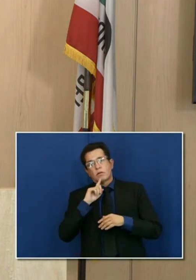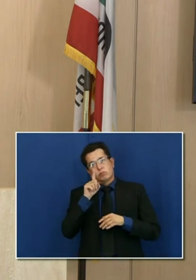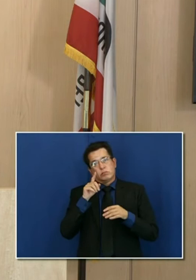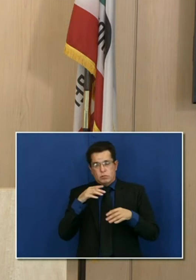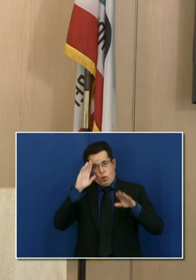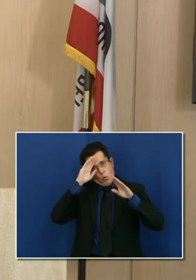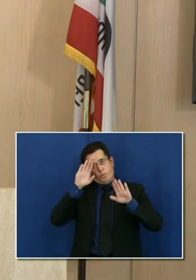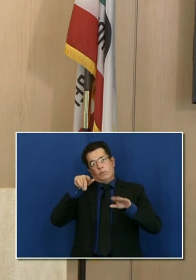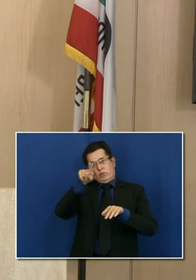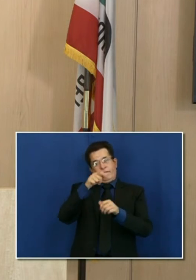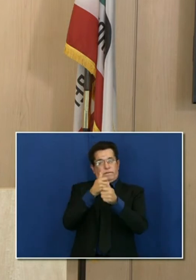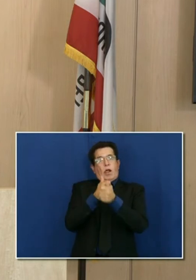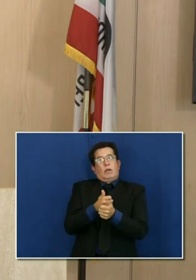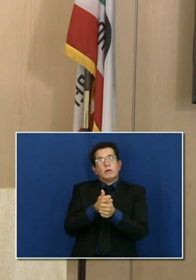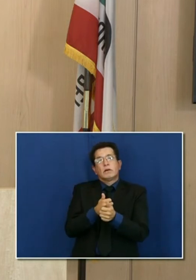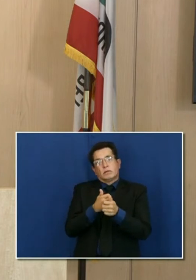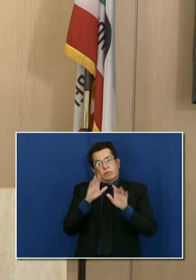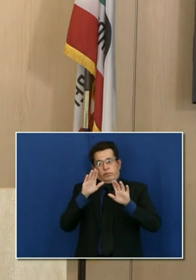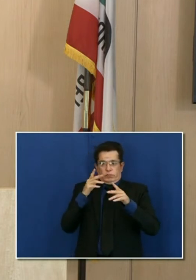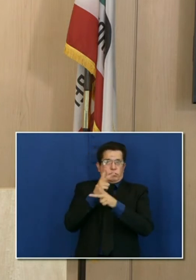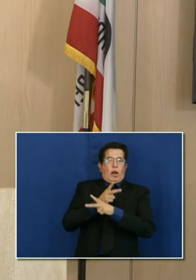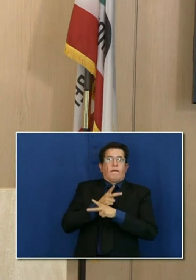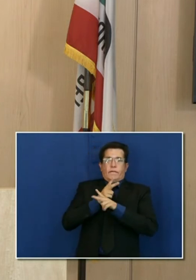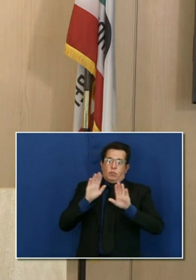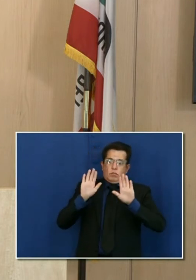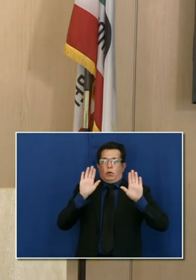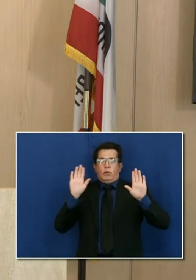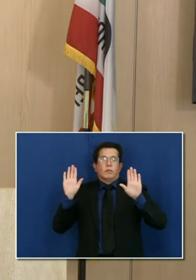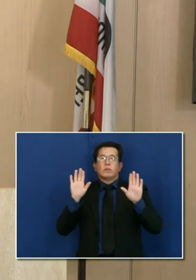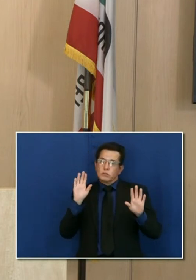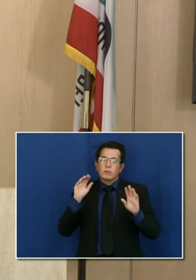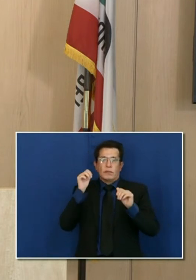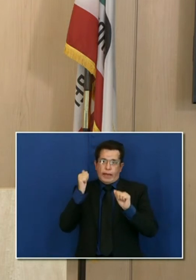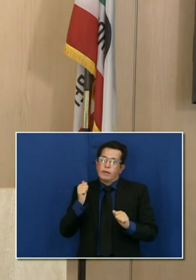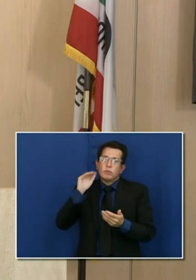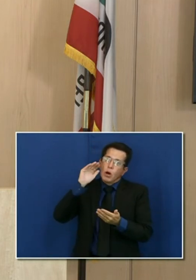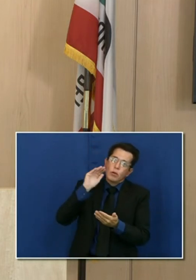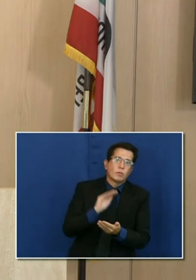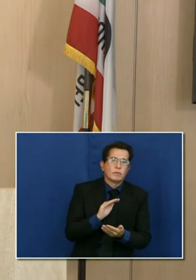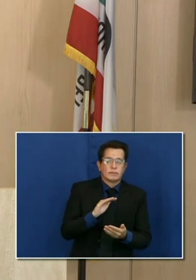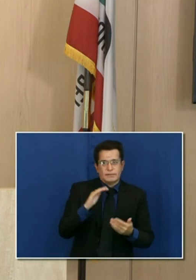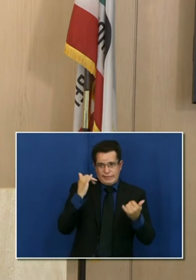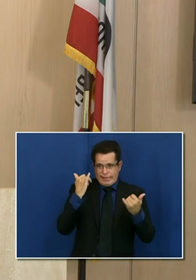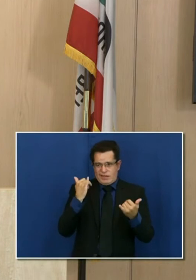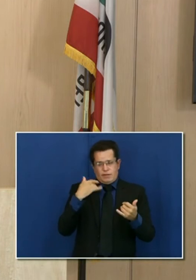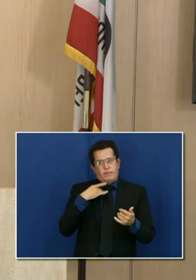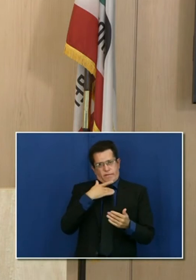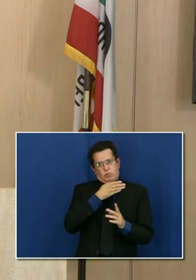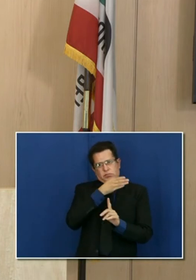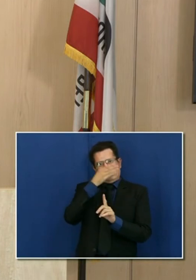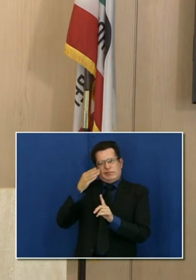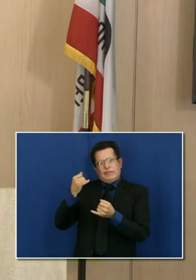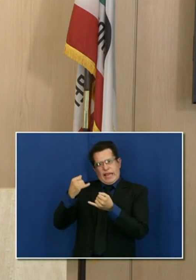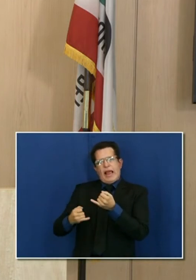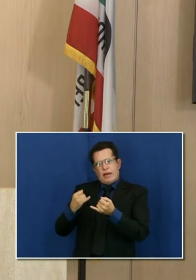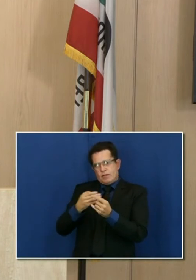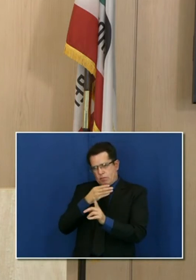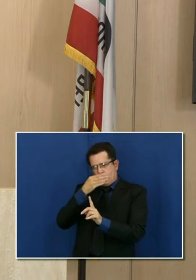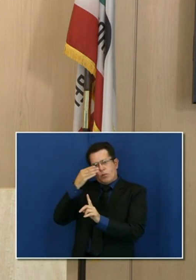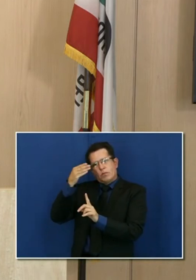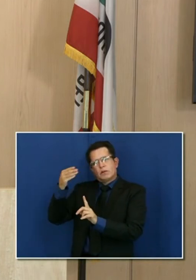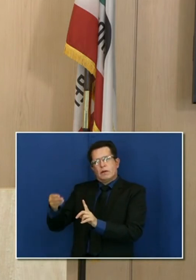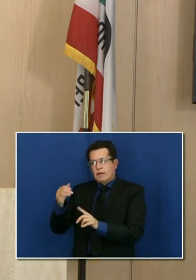that everyone plays their role so that we can have a collective impact. Light is at the end of the tunnel. As Supervisor